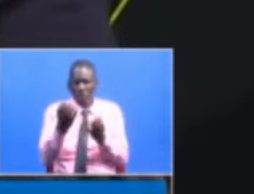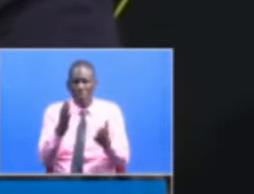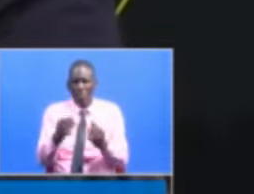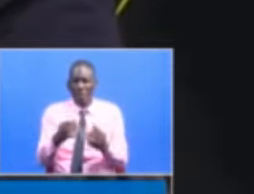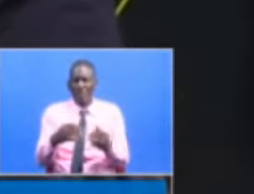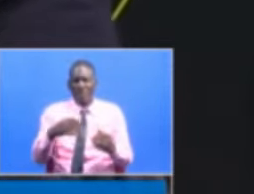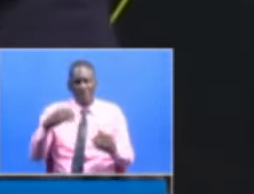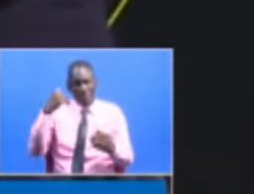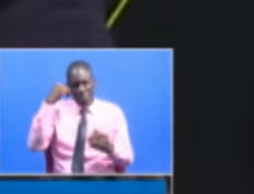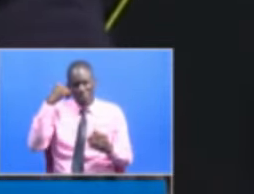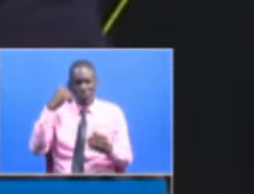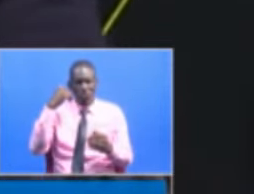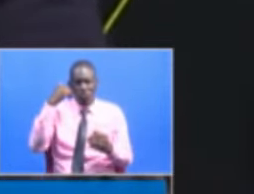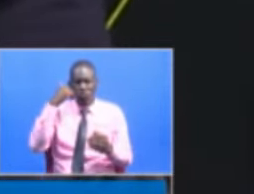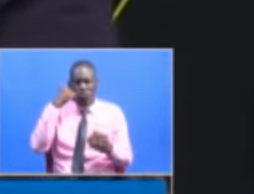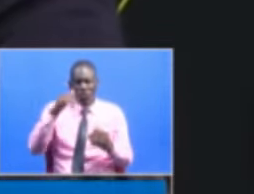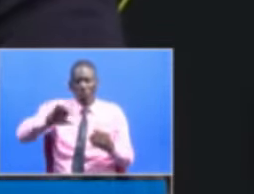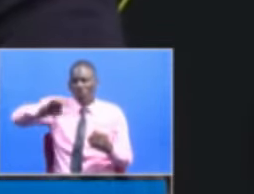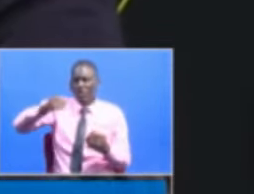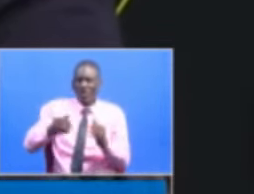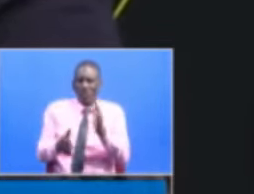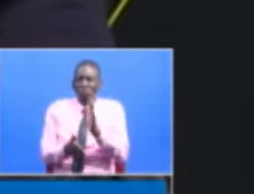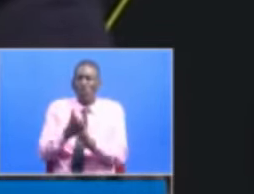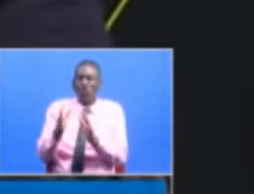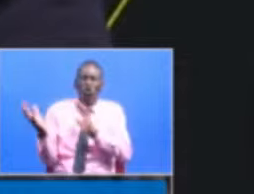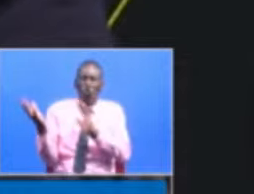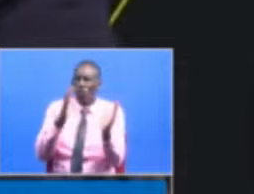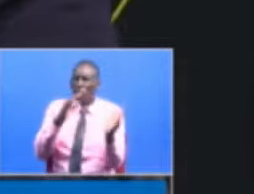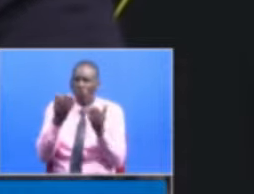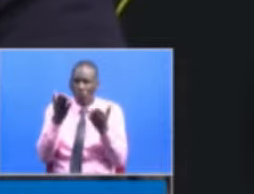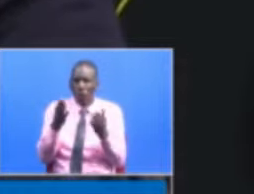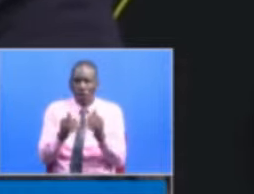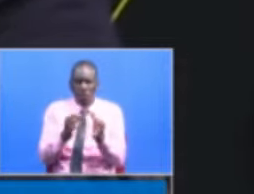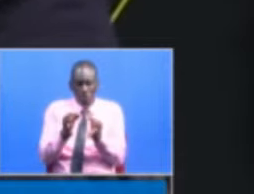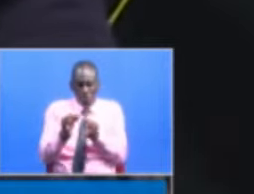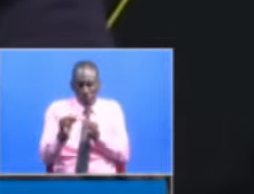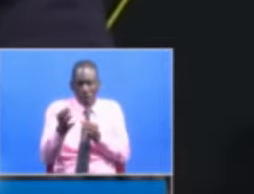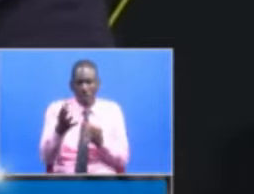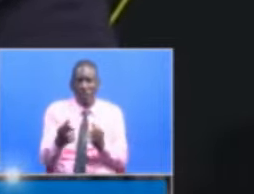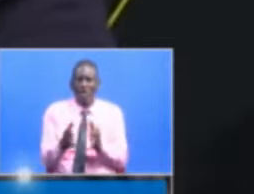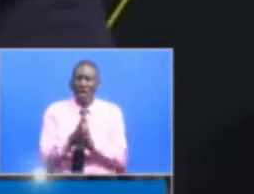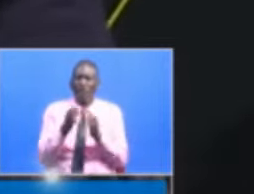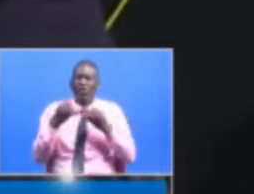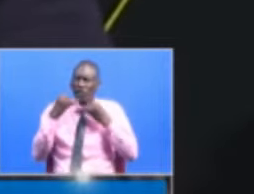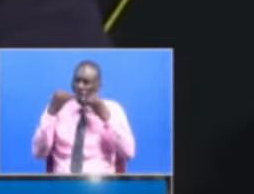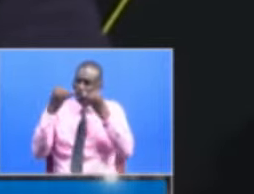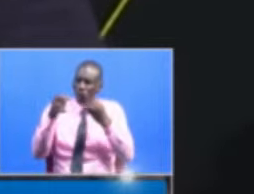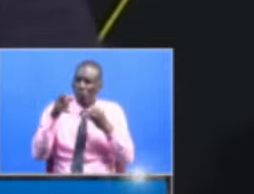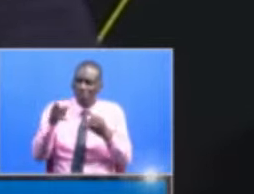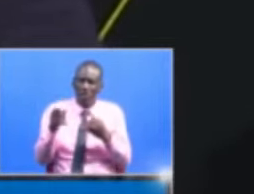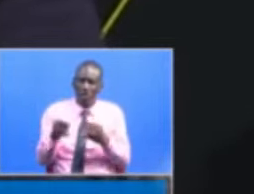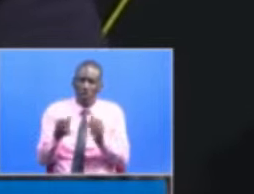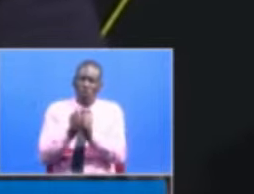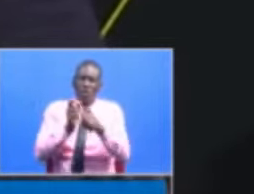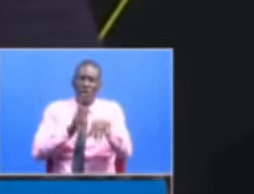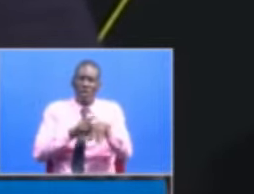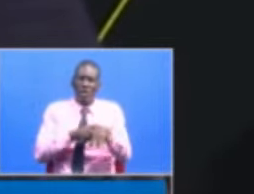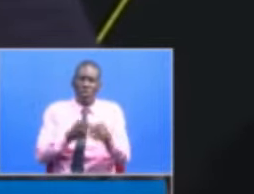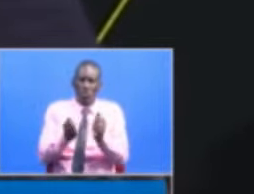sea, the speed of the wind. Those are the elements which it measures, and it informs this one. And over time, there has been a